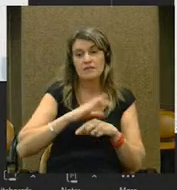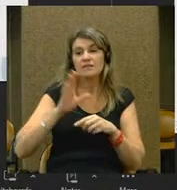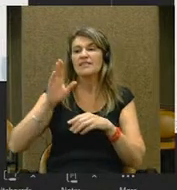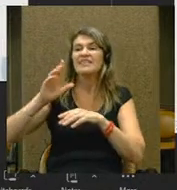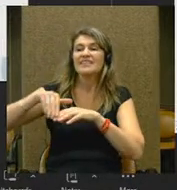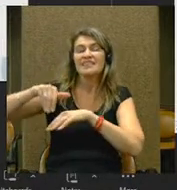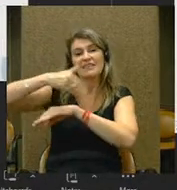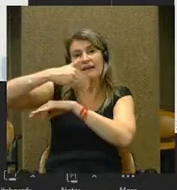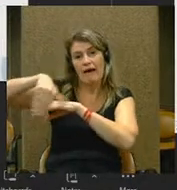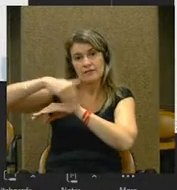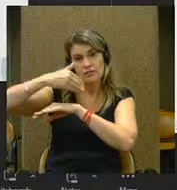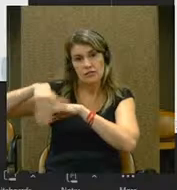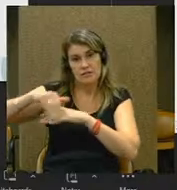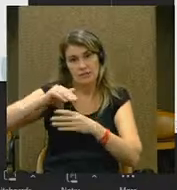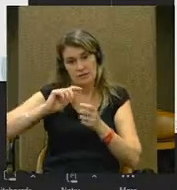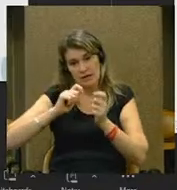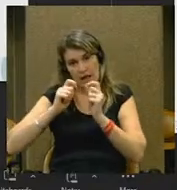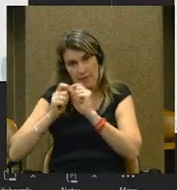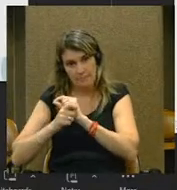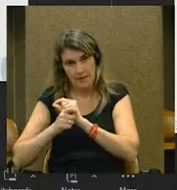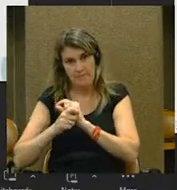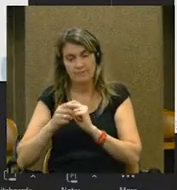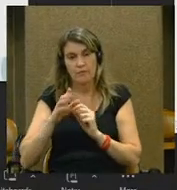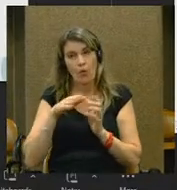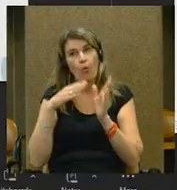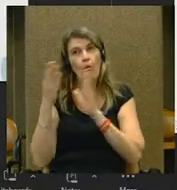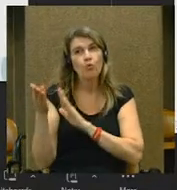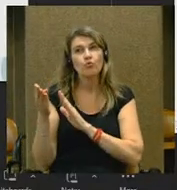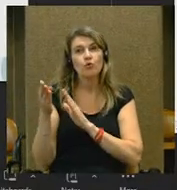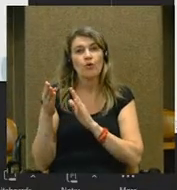Another aspect British Columbia has introduced is it has